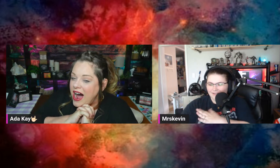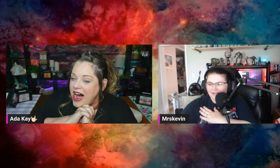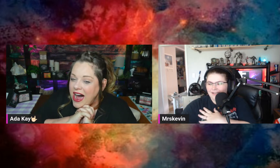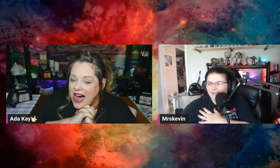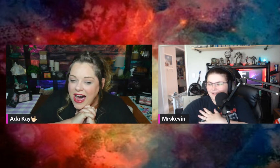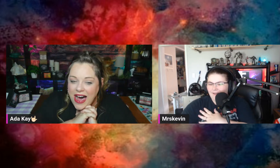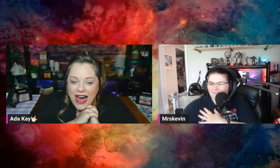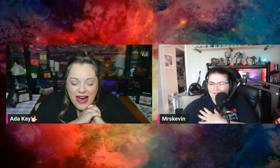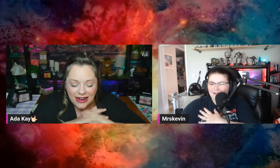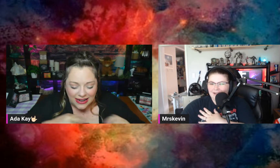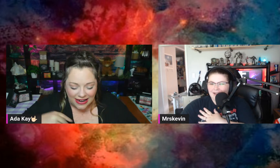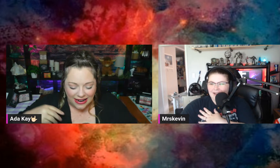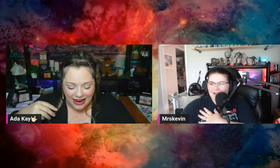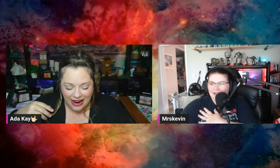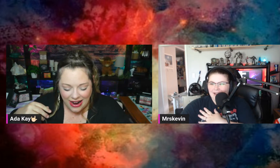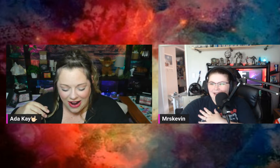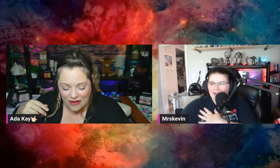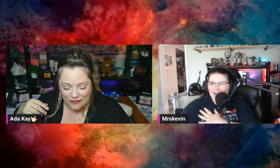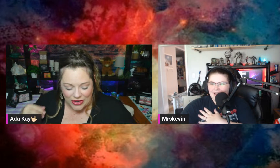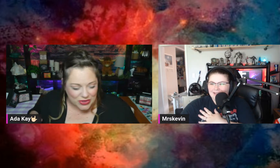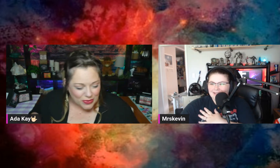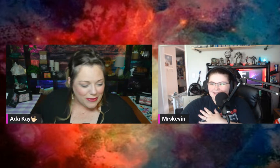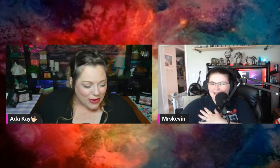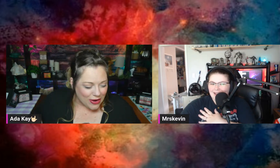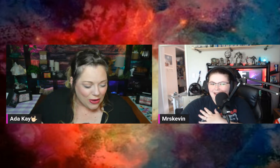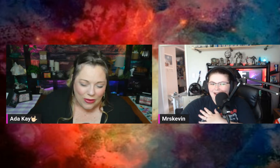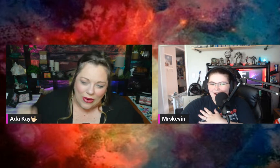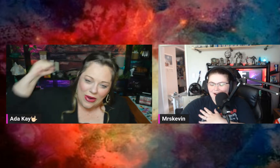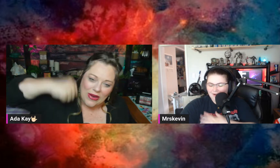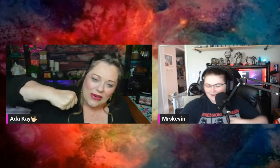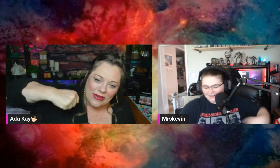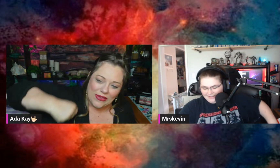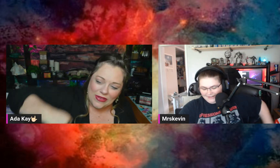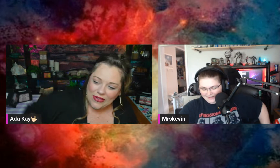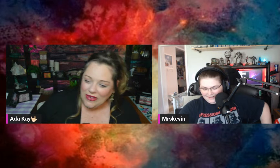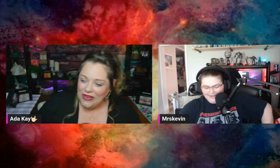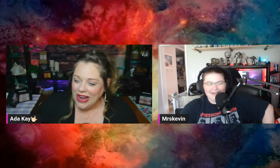Yay! Yep. It's